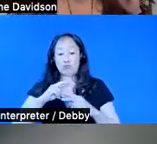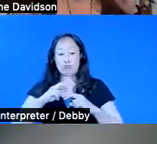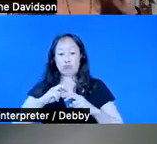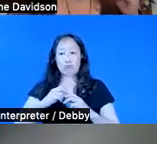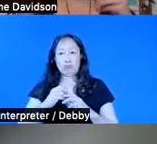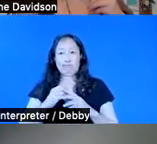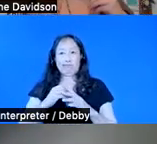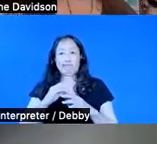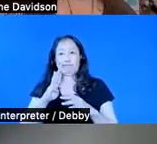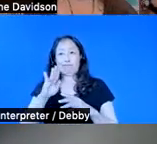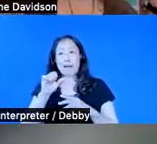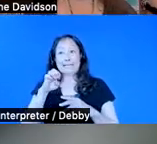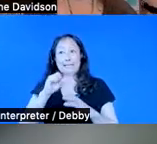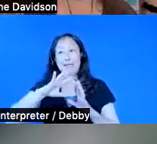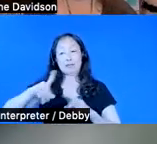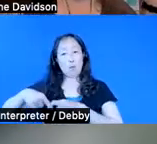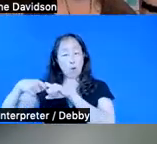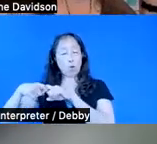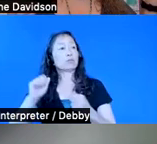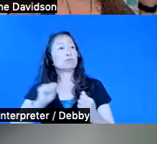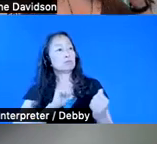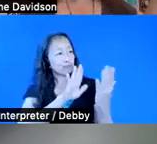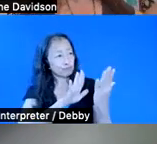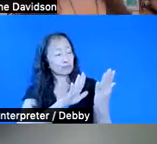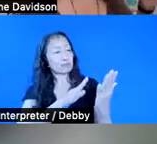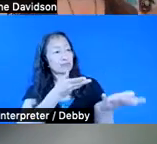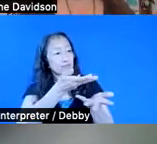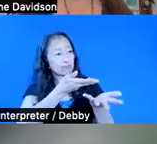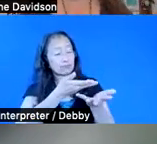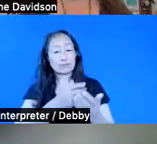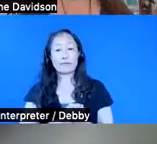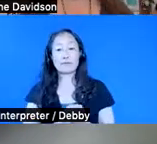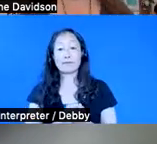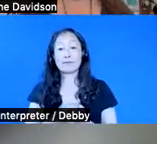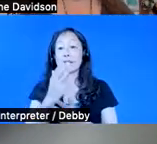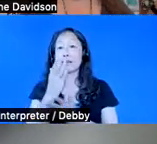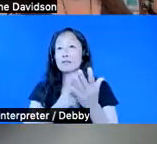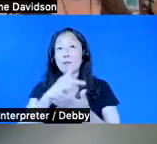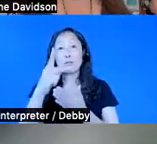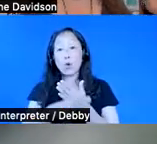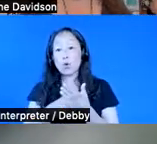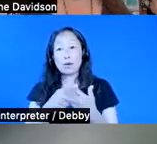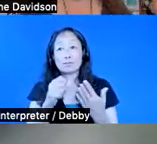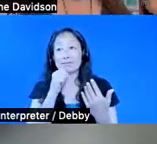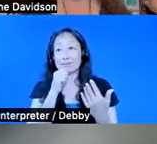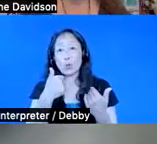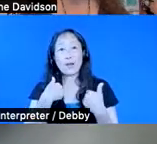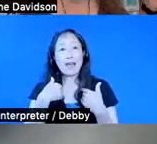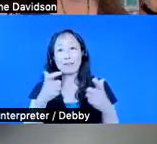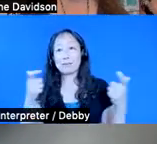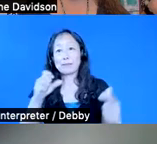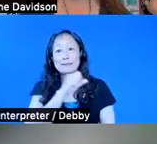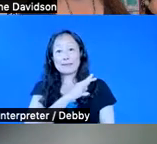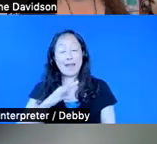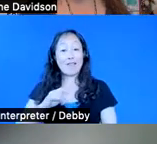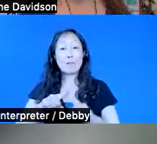Some programs don't have a lot of staff, so they don't have another person that you can refer them to. But what can you do